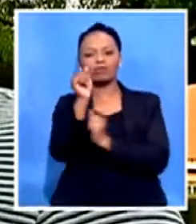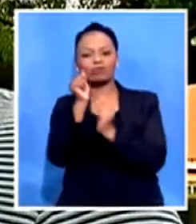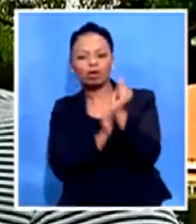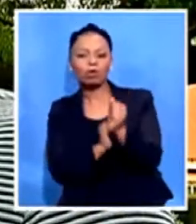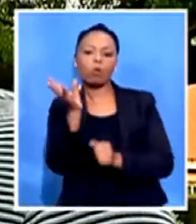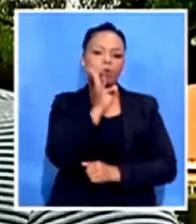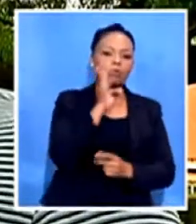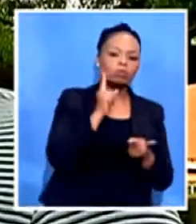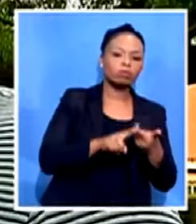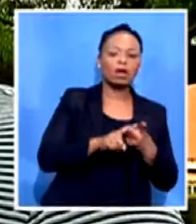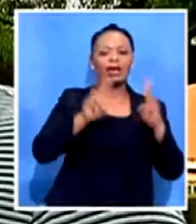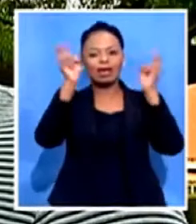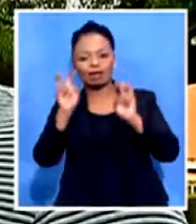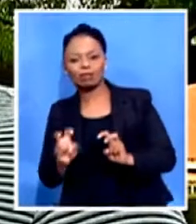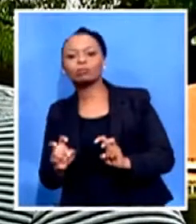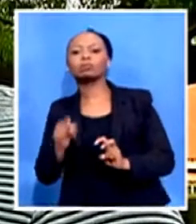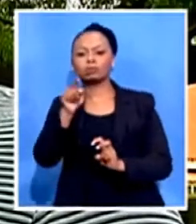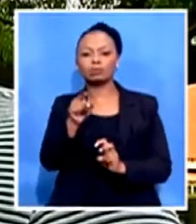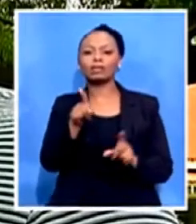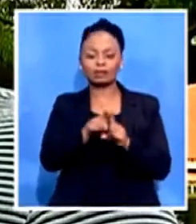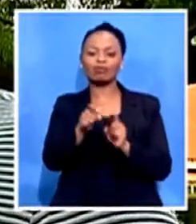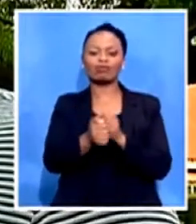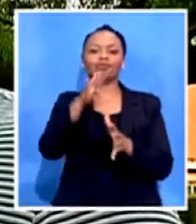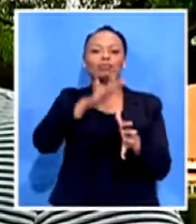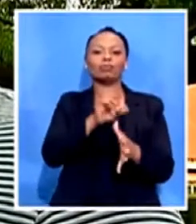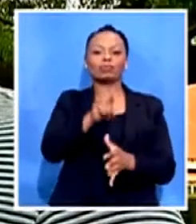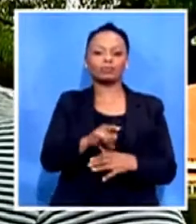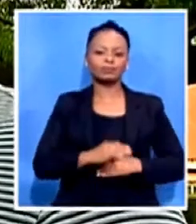the associated infrastructure. So that's a catalytic